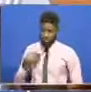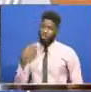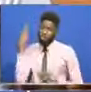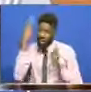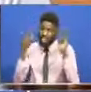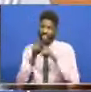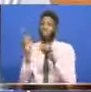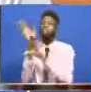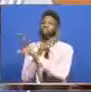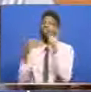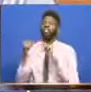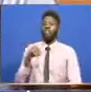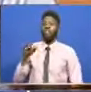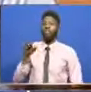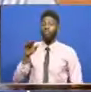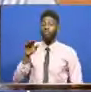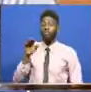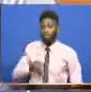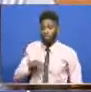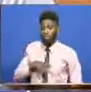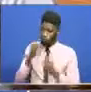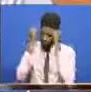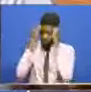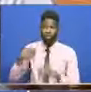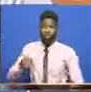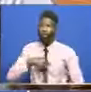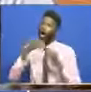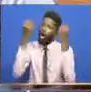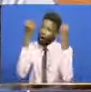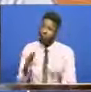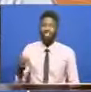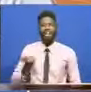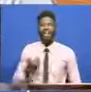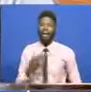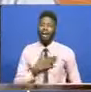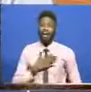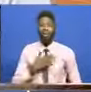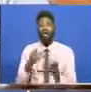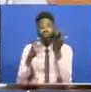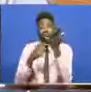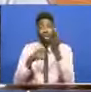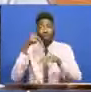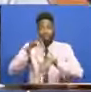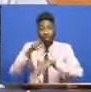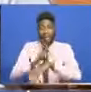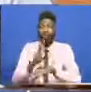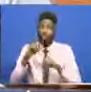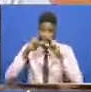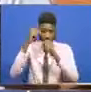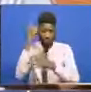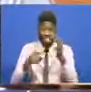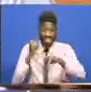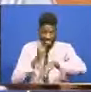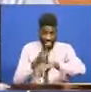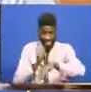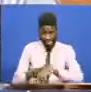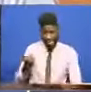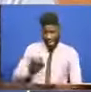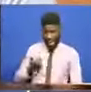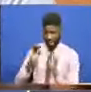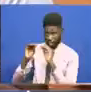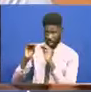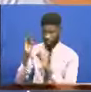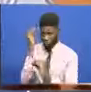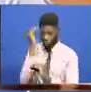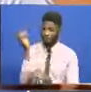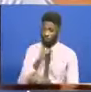students, because we are losing our girls. We are losing the generation. See, Waswahili wanasema ukielimisha msichana umelimisha jamii. So we